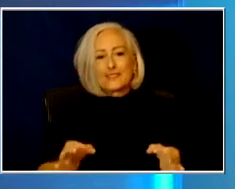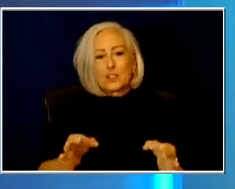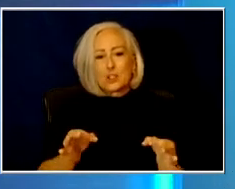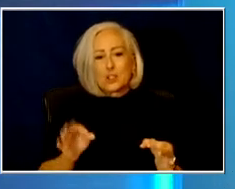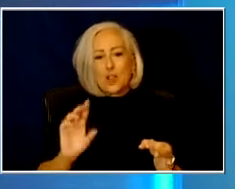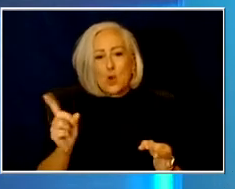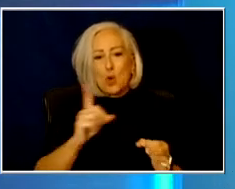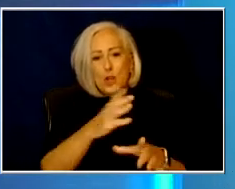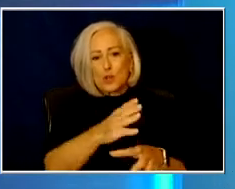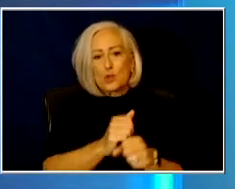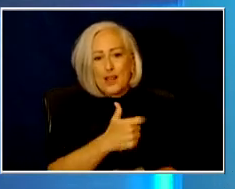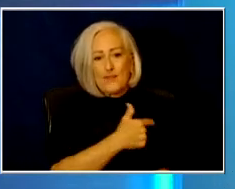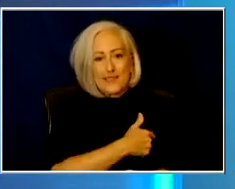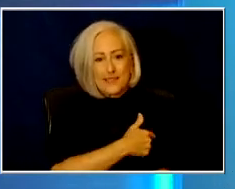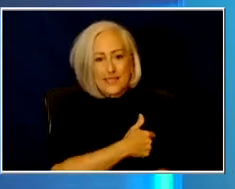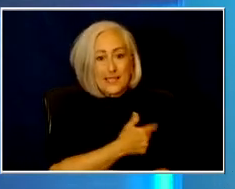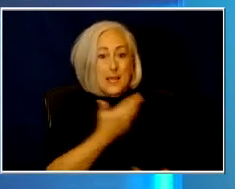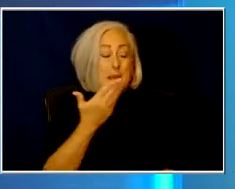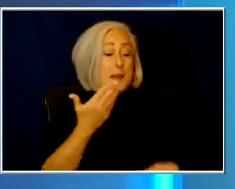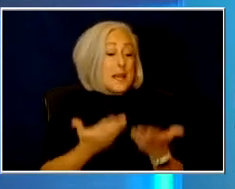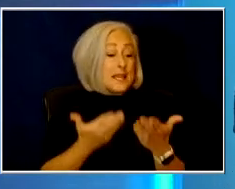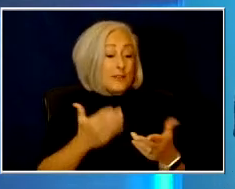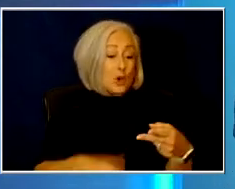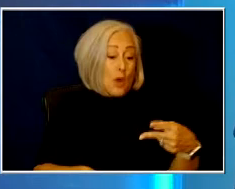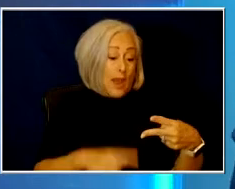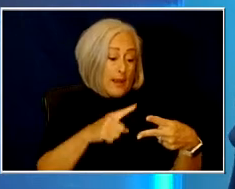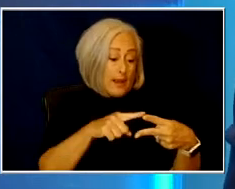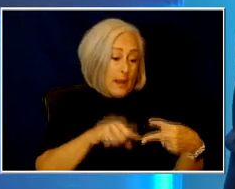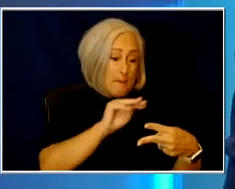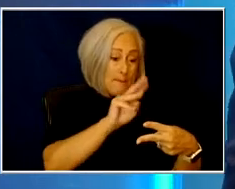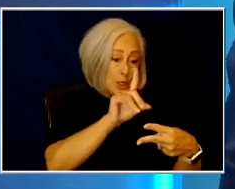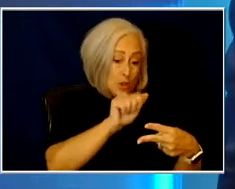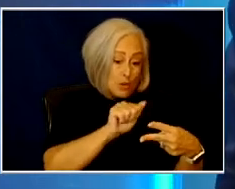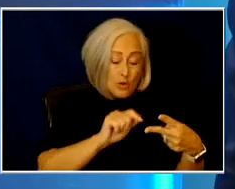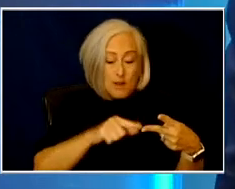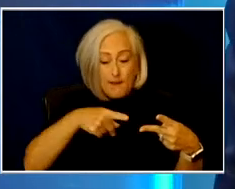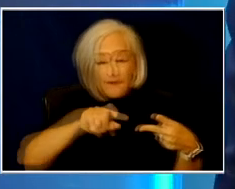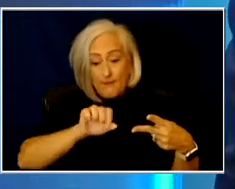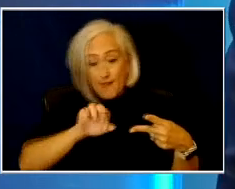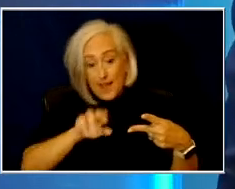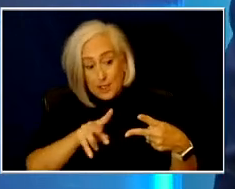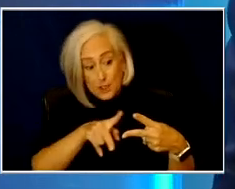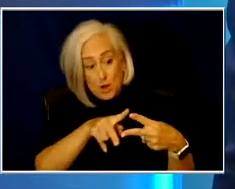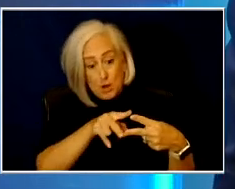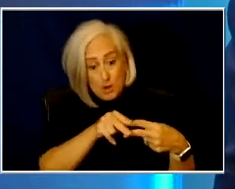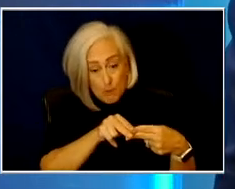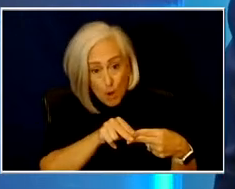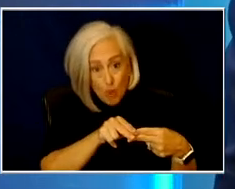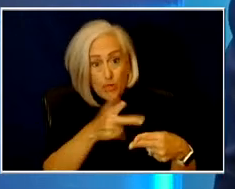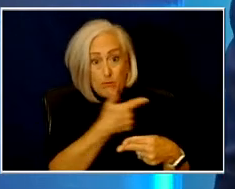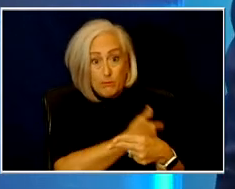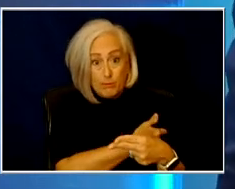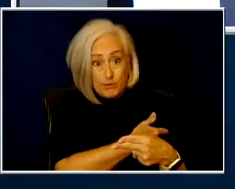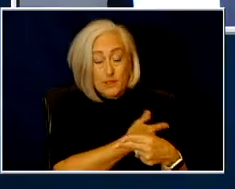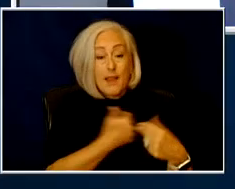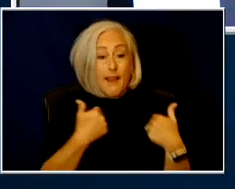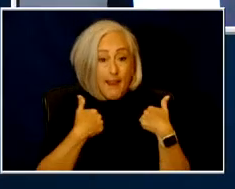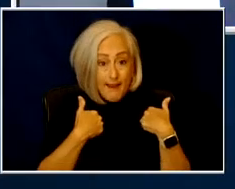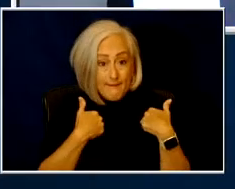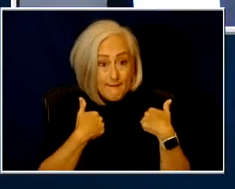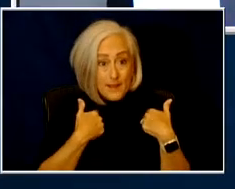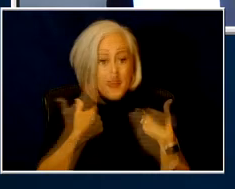hey maybe you'll get a little bit extra out of it that a little bit extra protection that's great but the the point is stay on top of your exercise